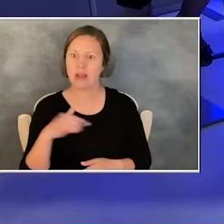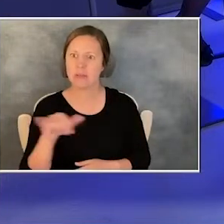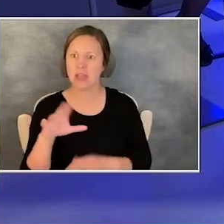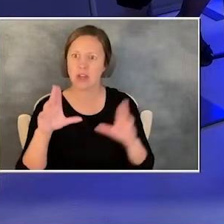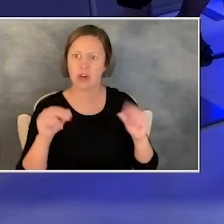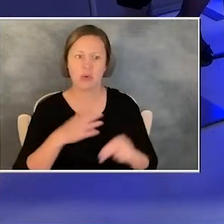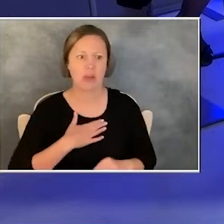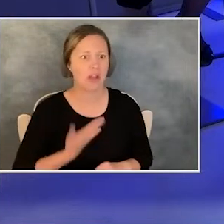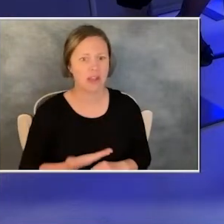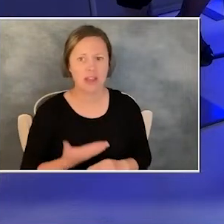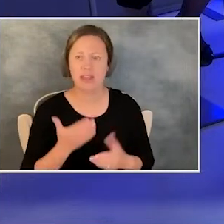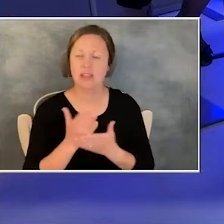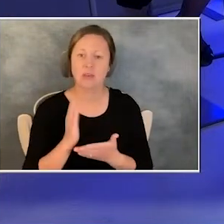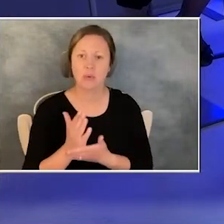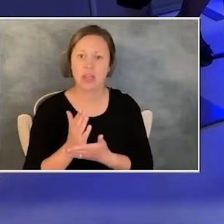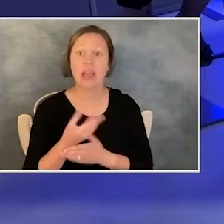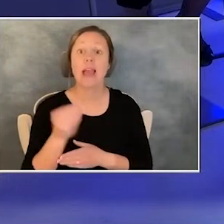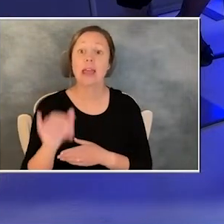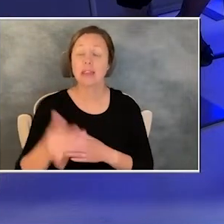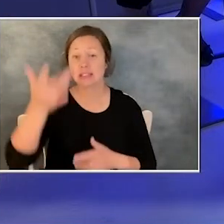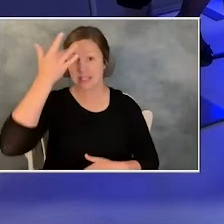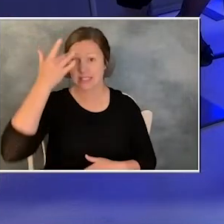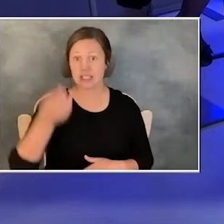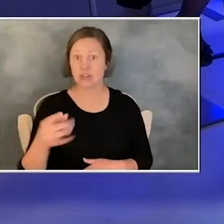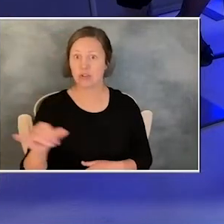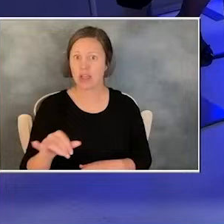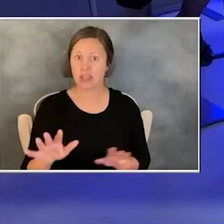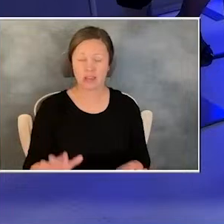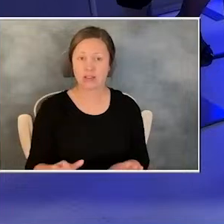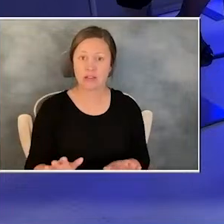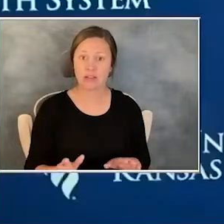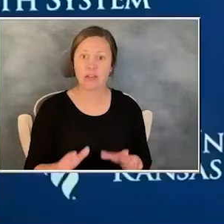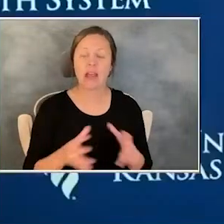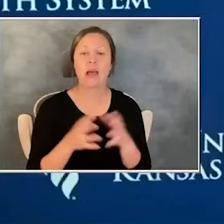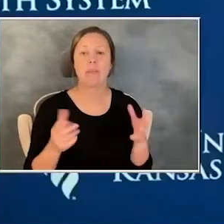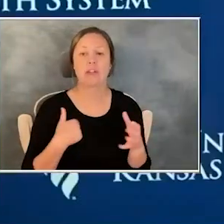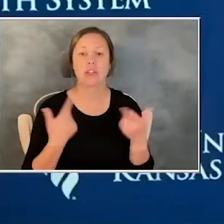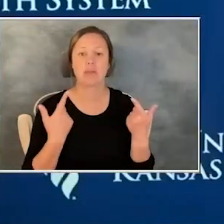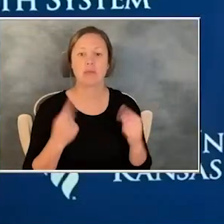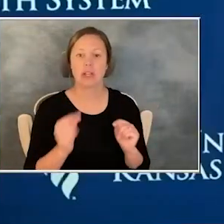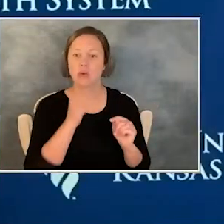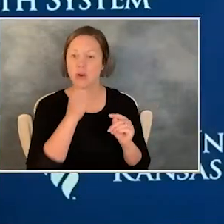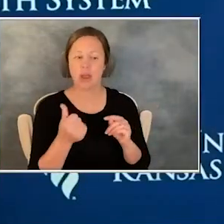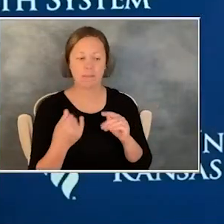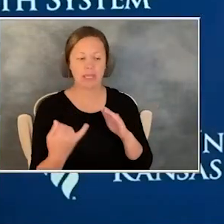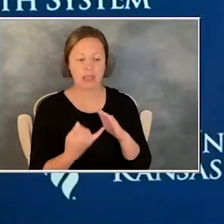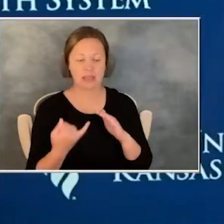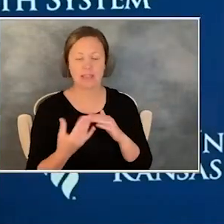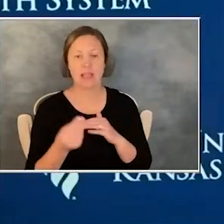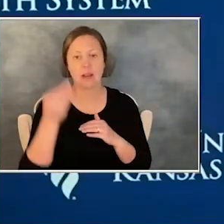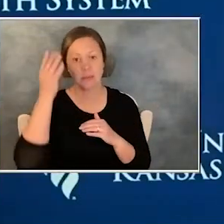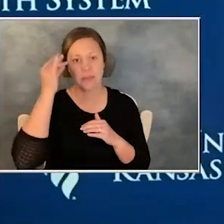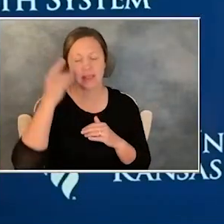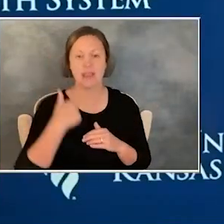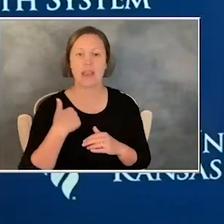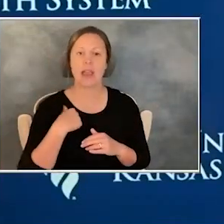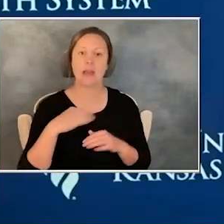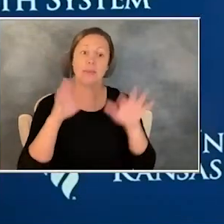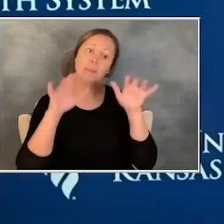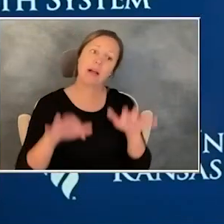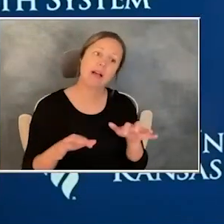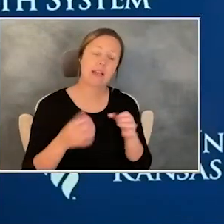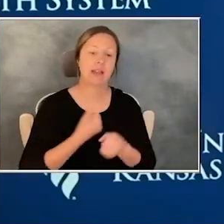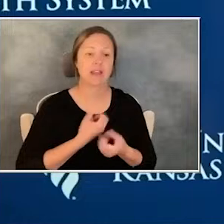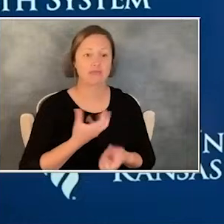that's the disease, and you reminded me of that. Like, I slipped, as much as I'm trying to not be isolated and thinking I'm blogging and expressing, there I